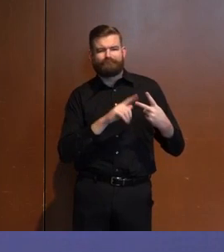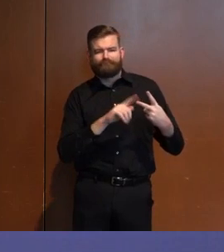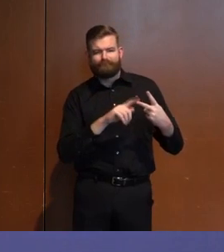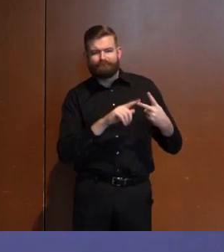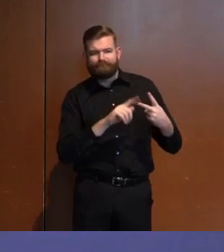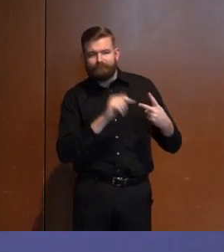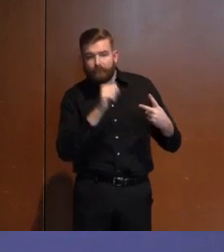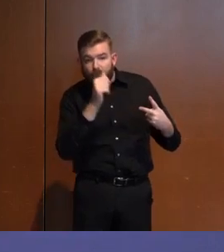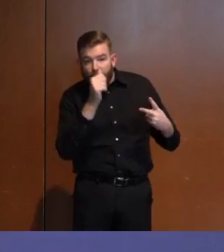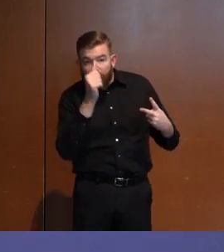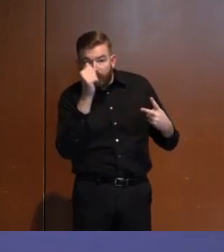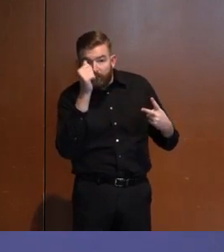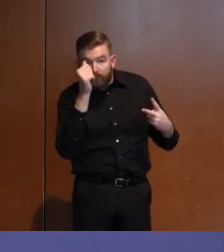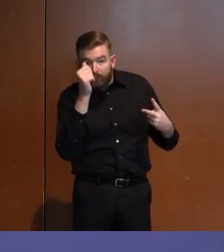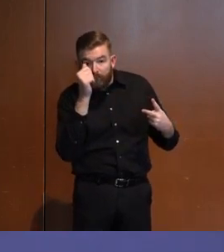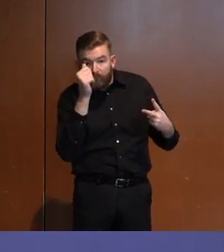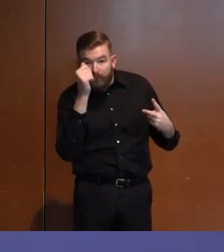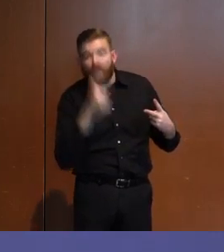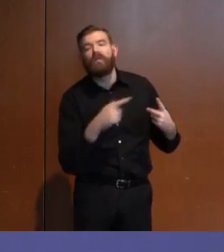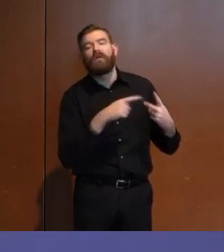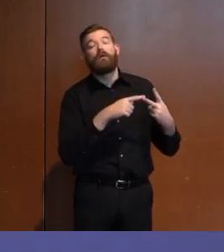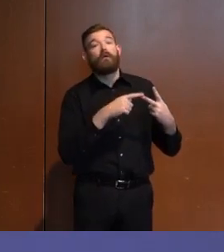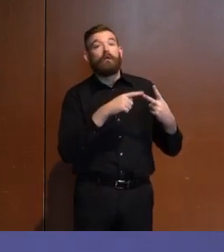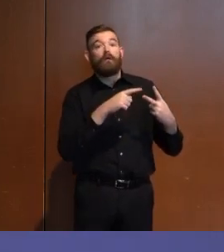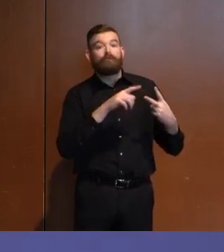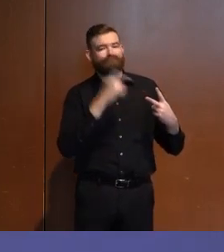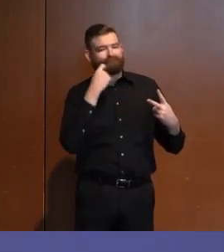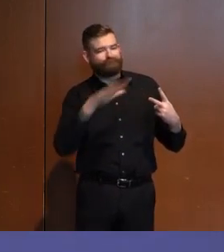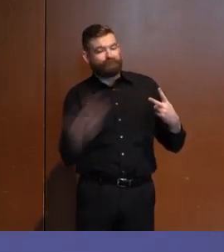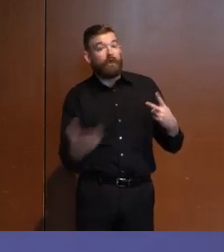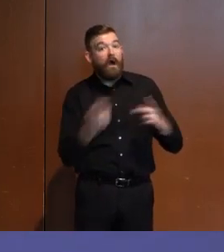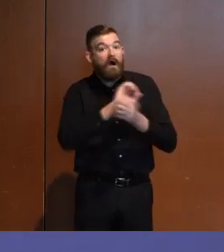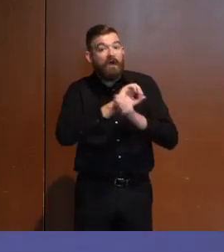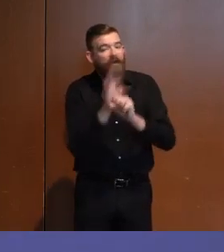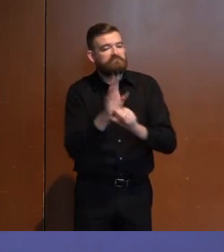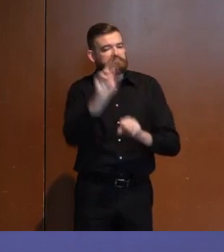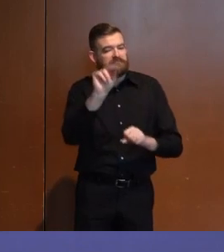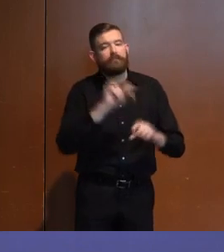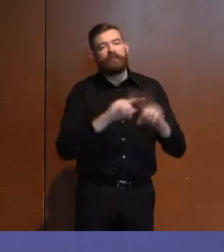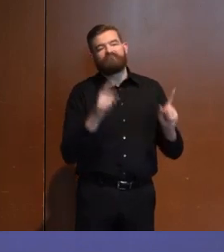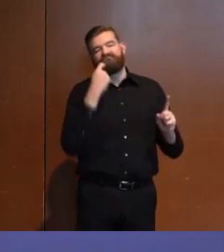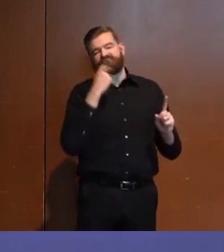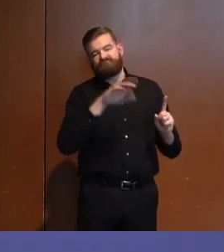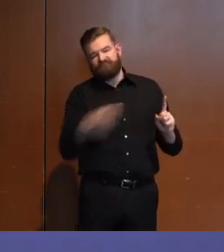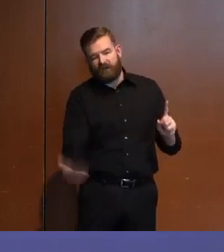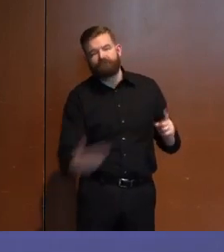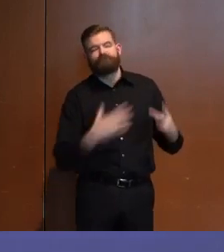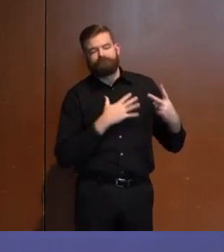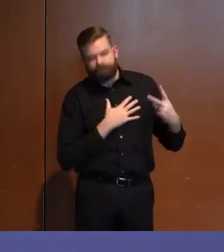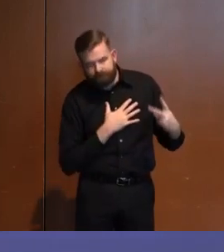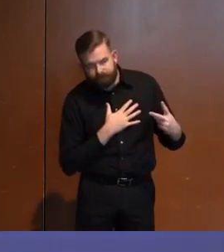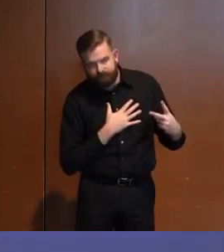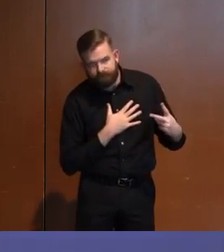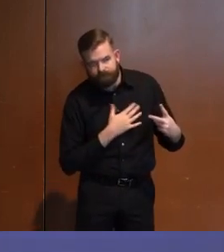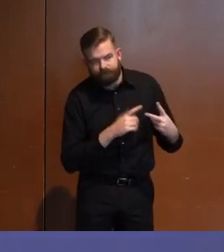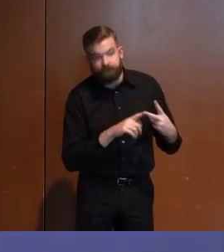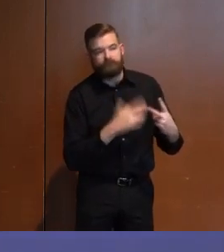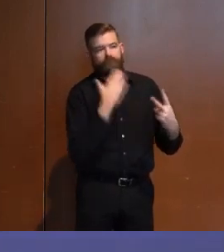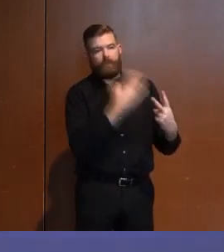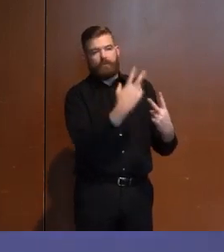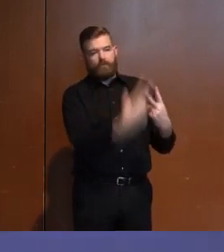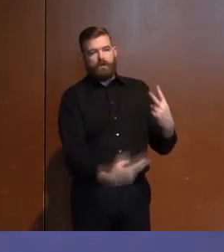Separately, we are also looking closely at the federal legislation that is currently before the Senate so we can figure out precisely the